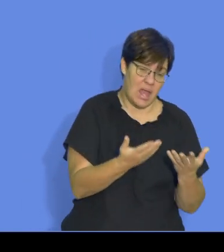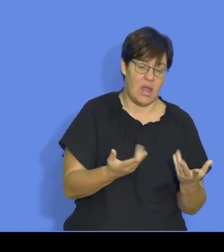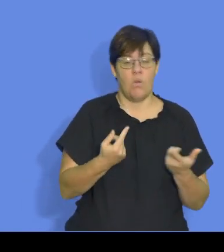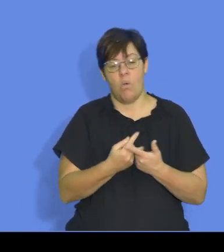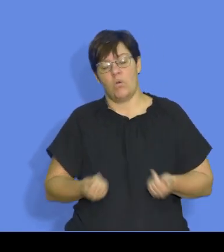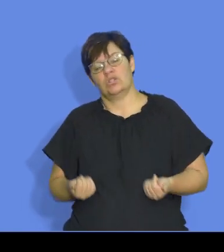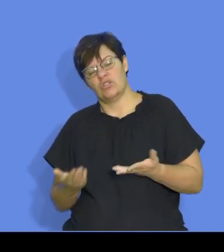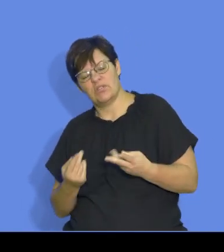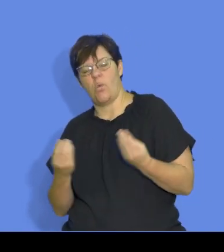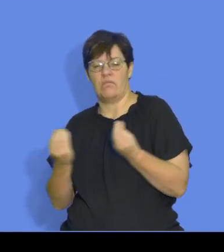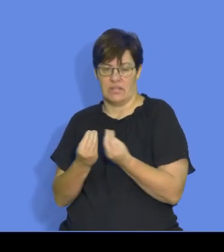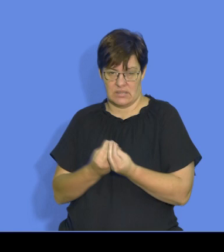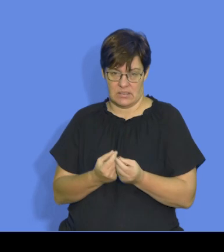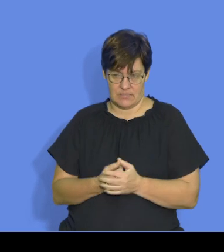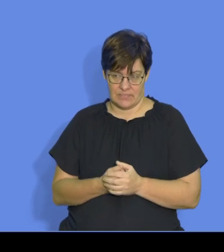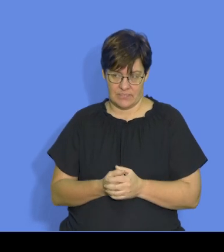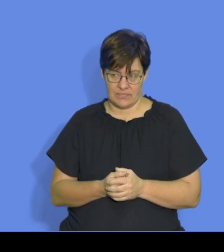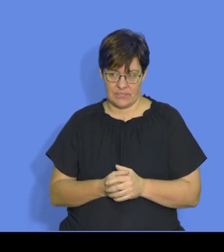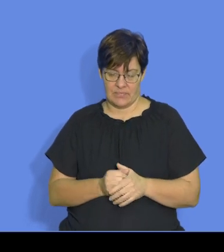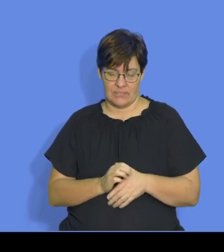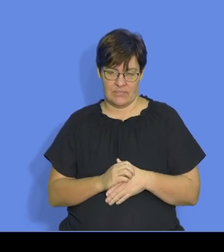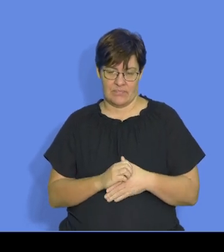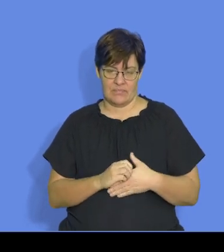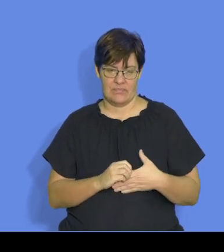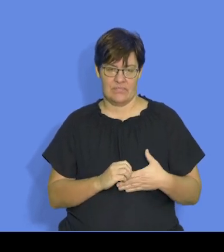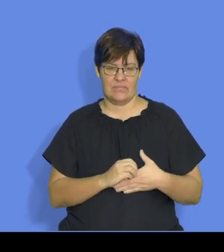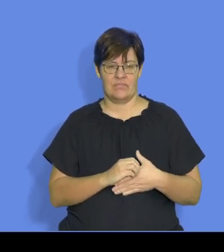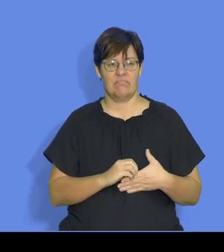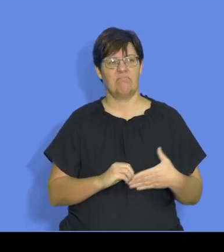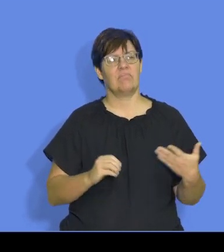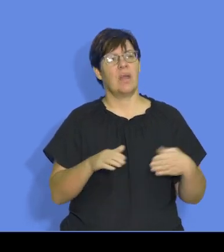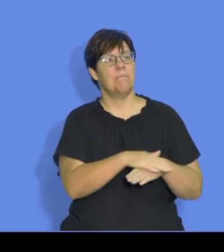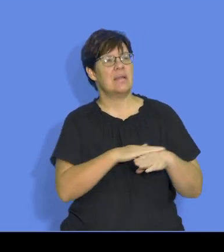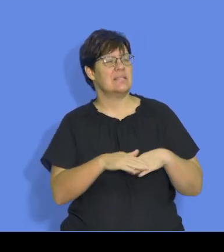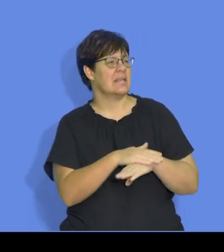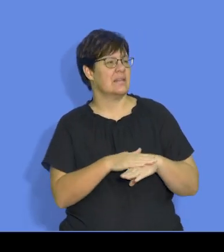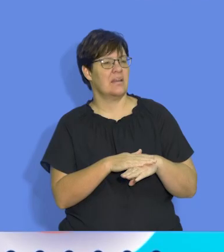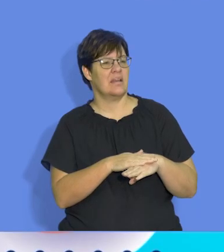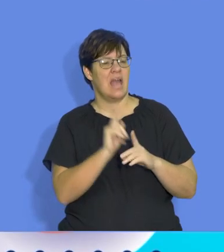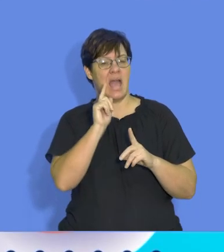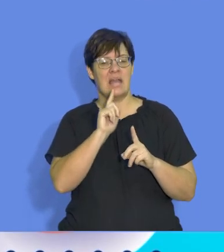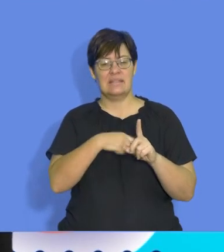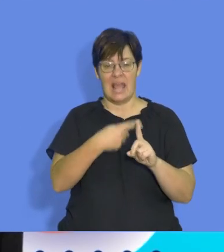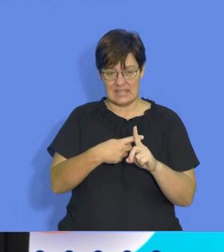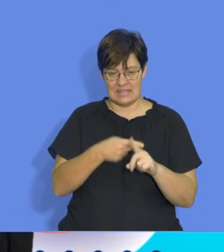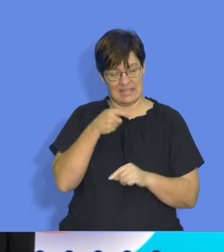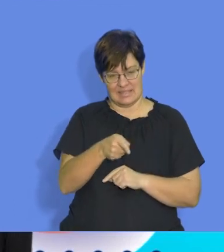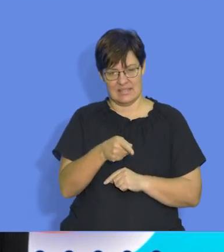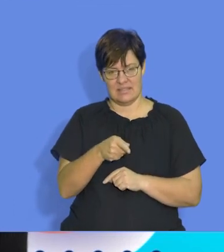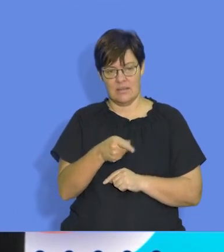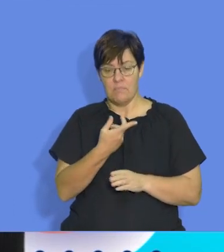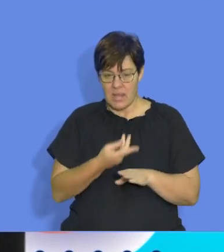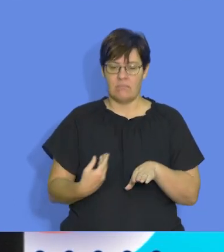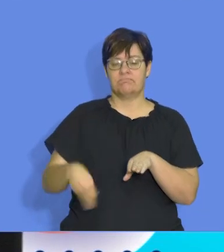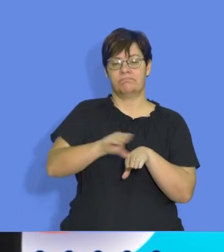the vendor on the supply of goods and services. So basically, a tax. What is VAT? A tax that is levied